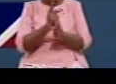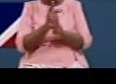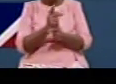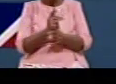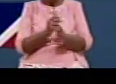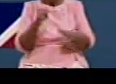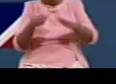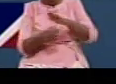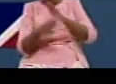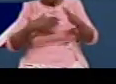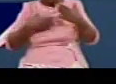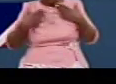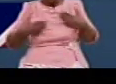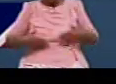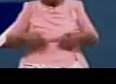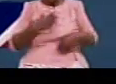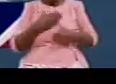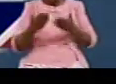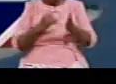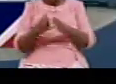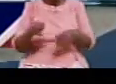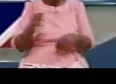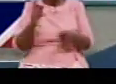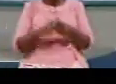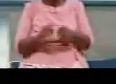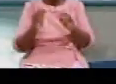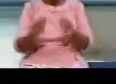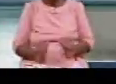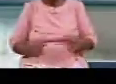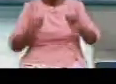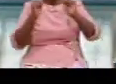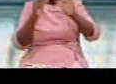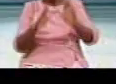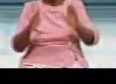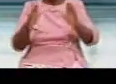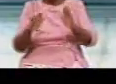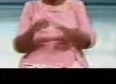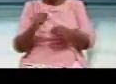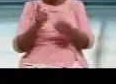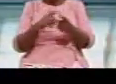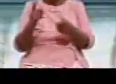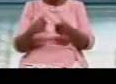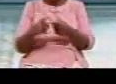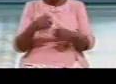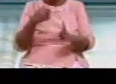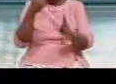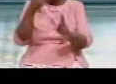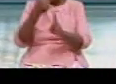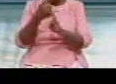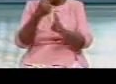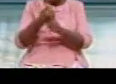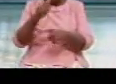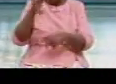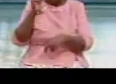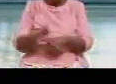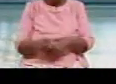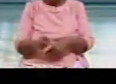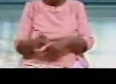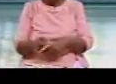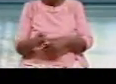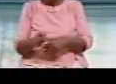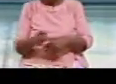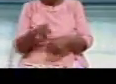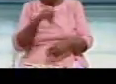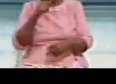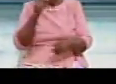bring it into subjection. It said, self could give me self-imprisonment and could just bind